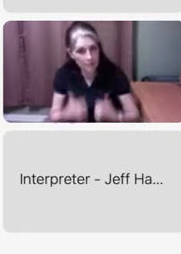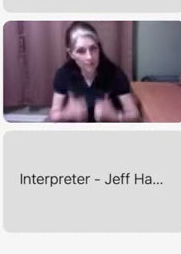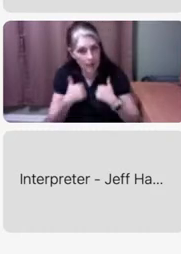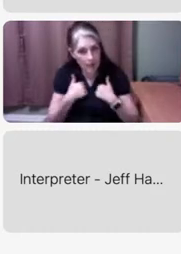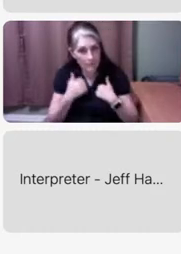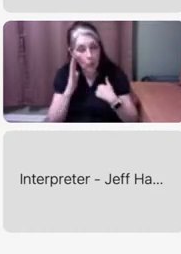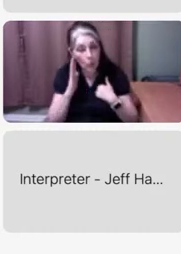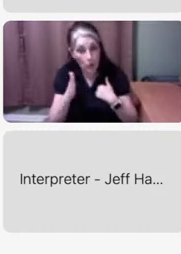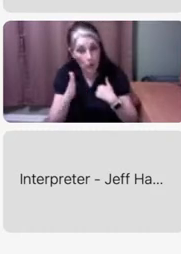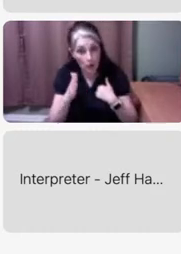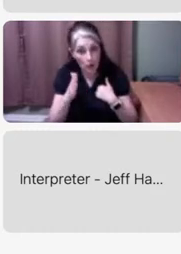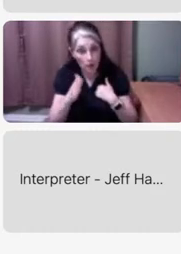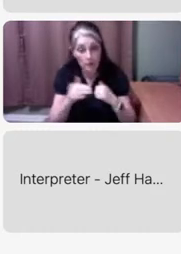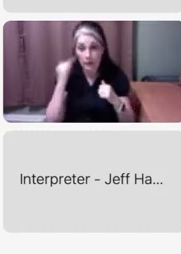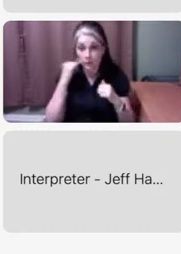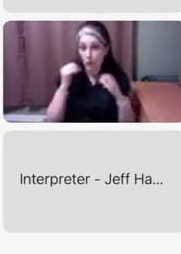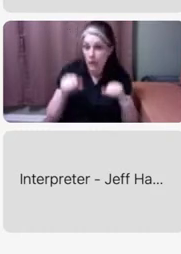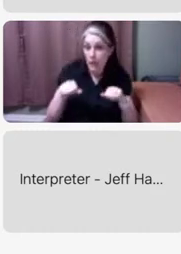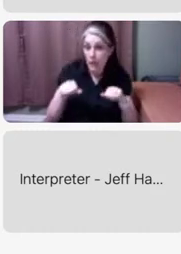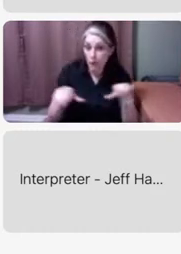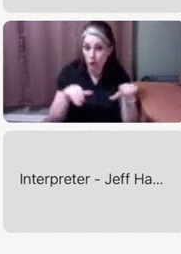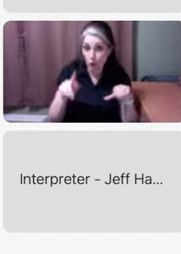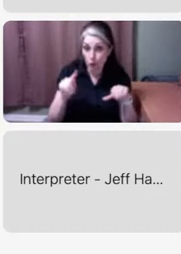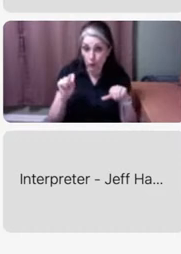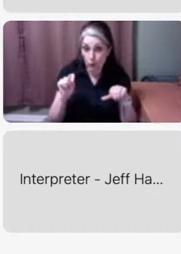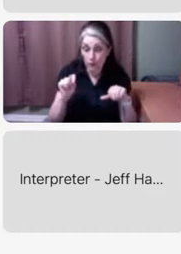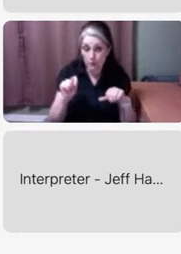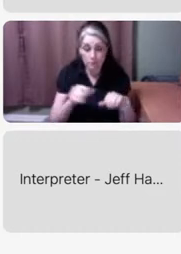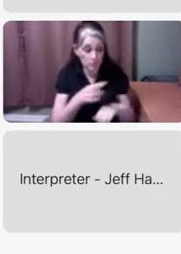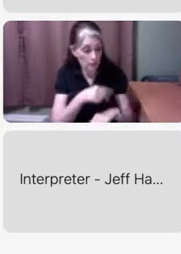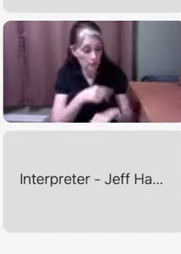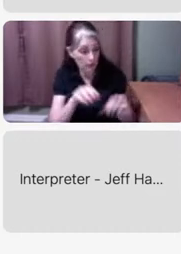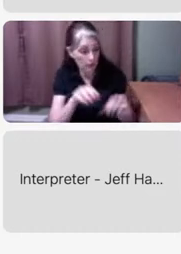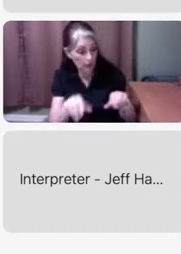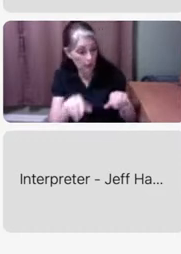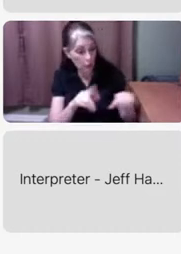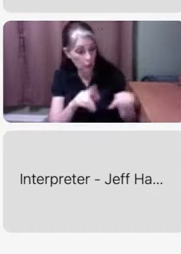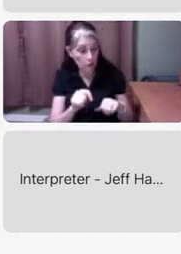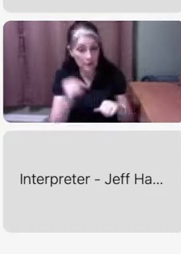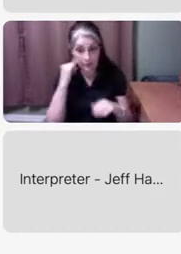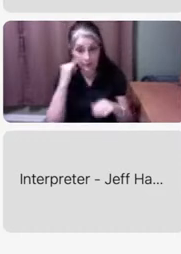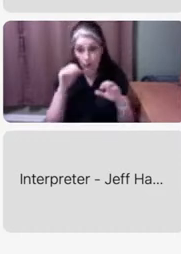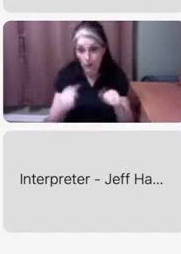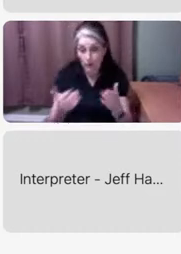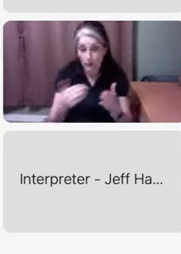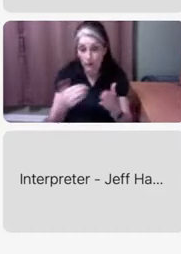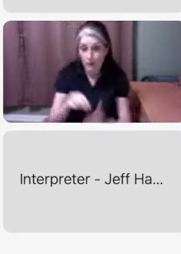able to do it they can do it so if you can once again it's www.cryrop.org